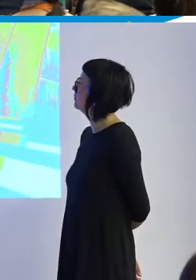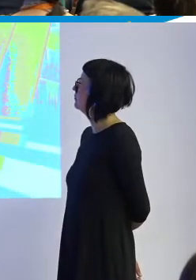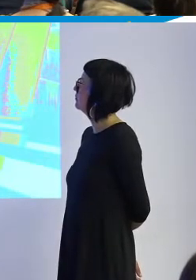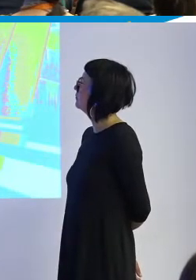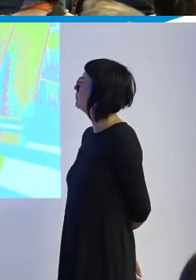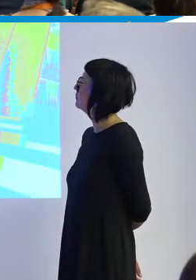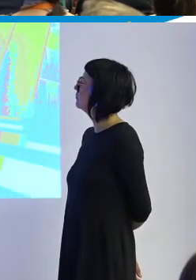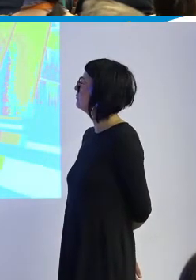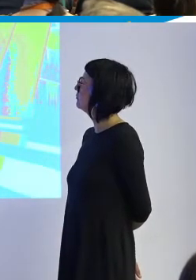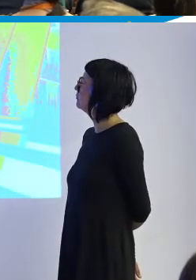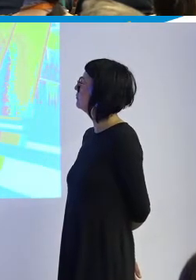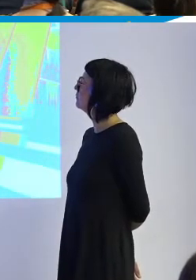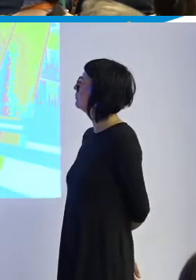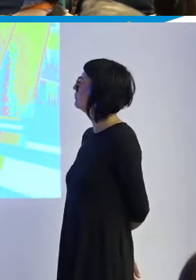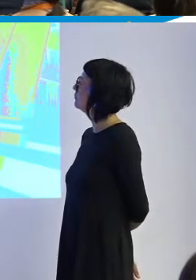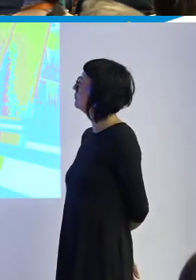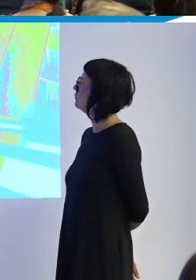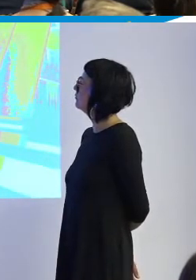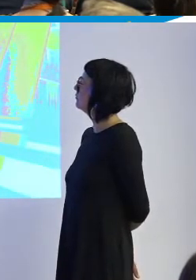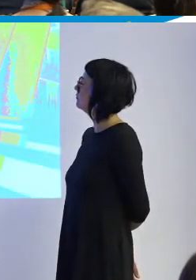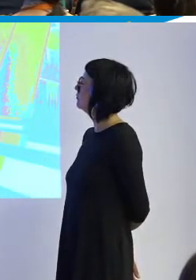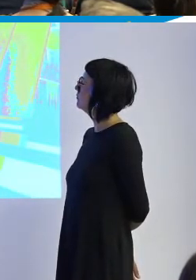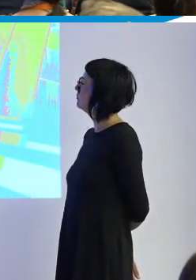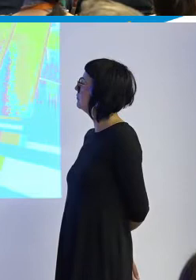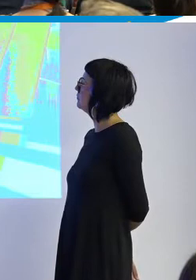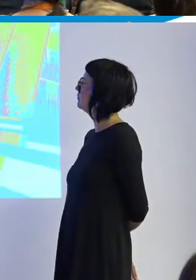the AWM03 has three main features